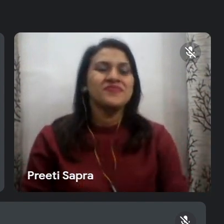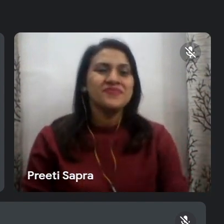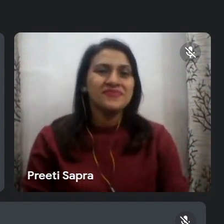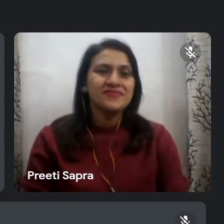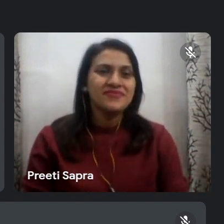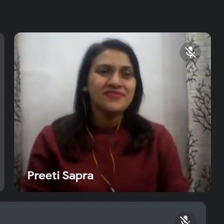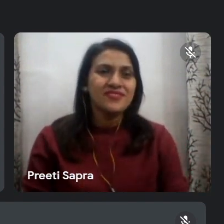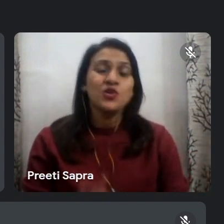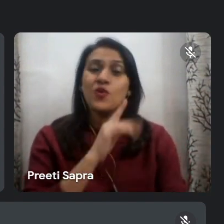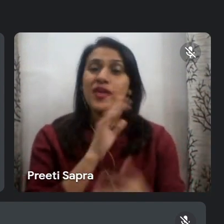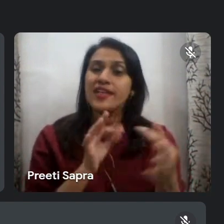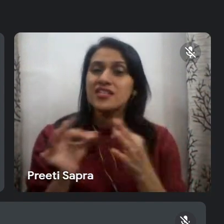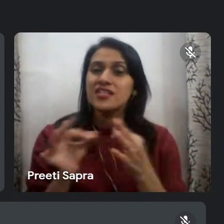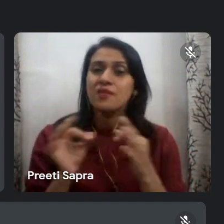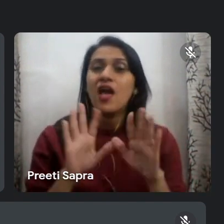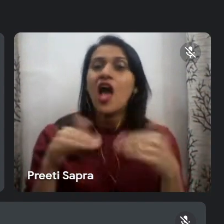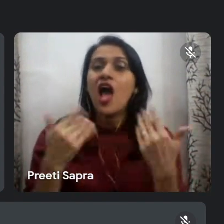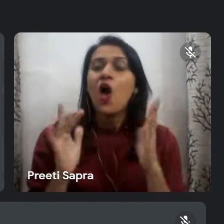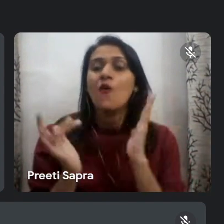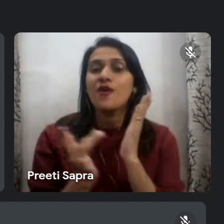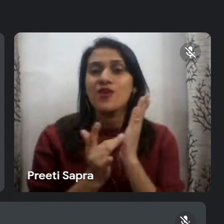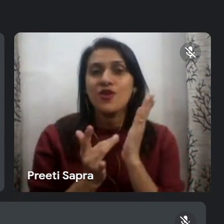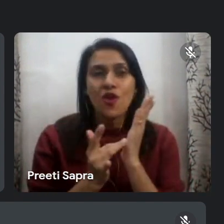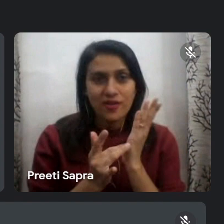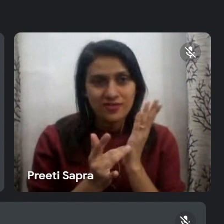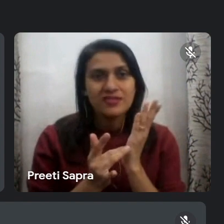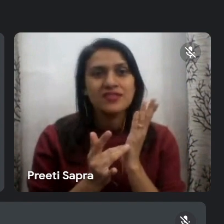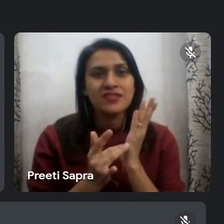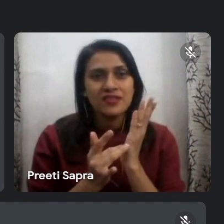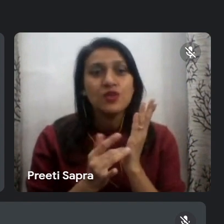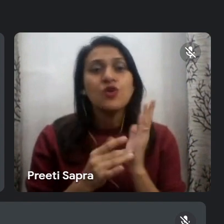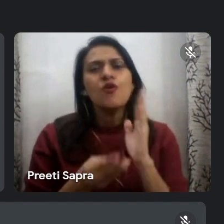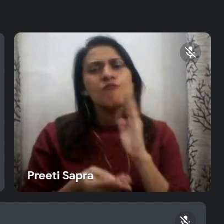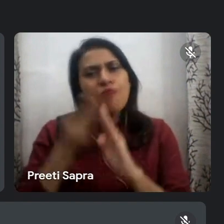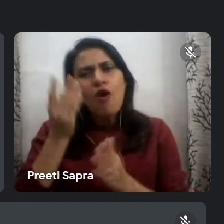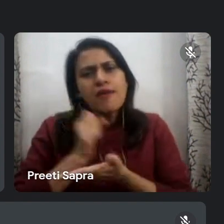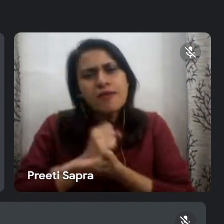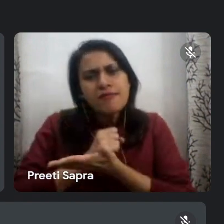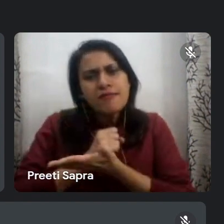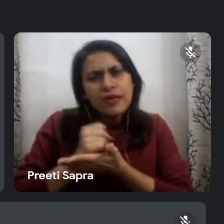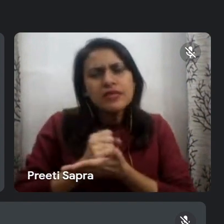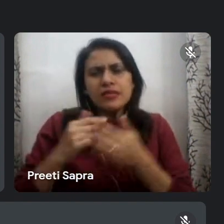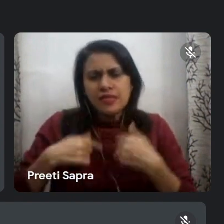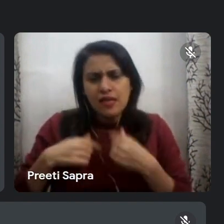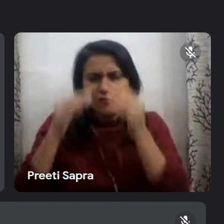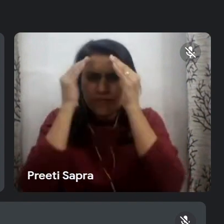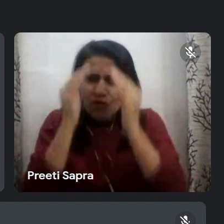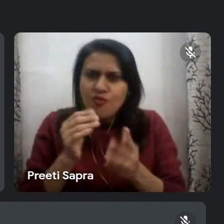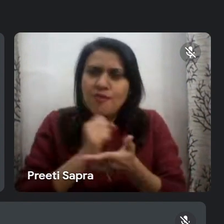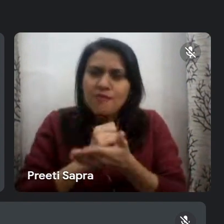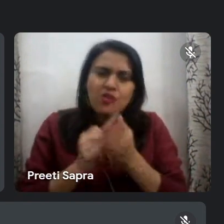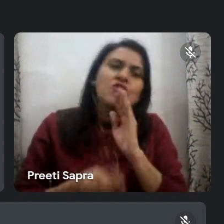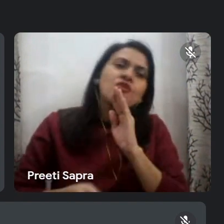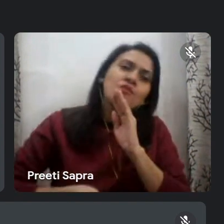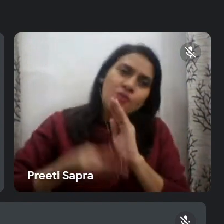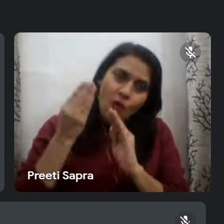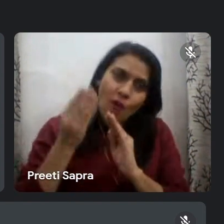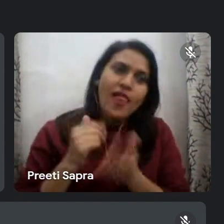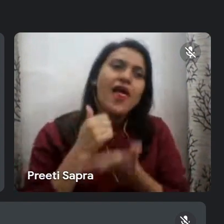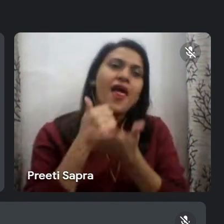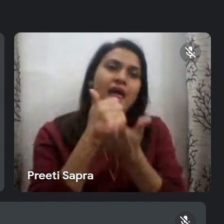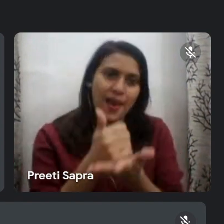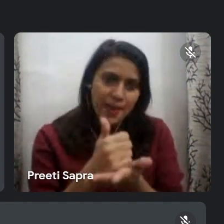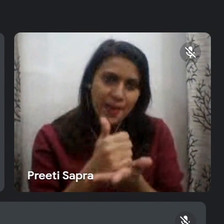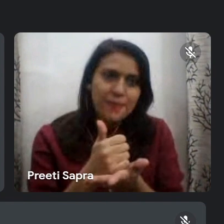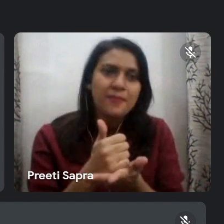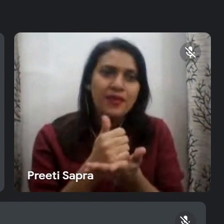how technology, is more of, practicing personal attention and as a means of, help, really, not just